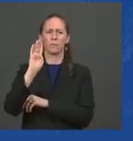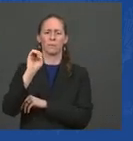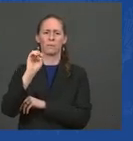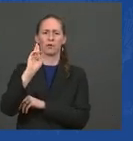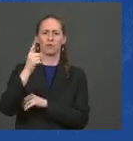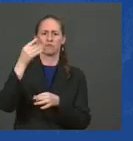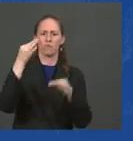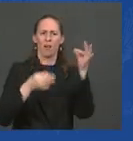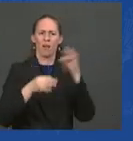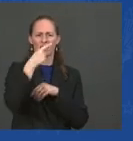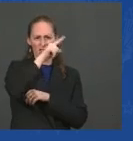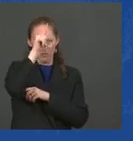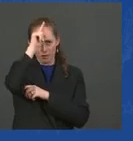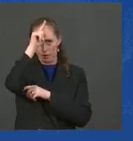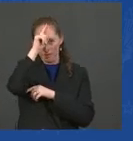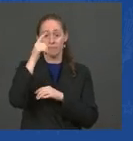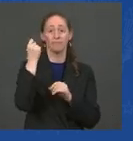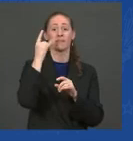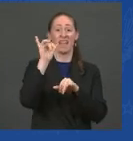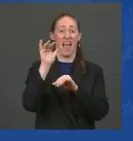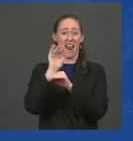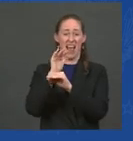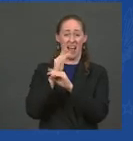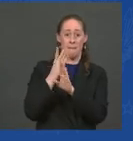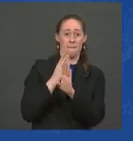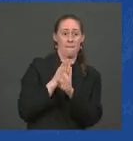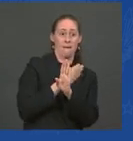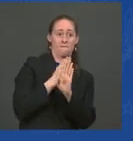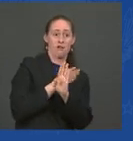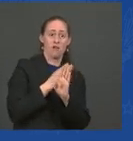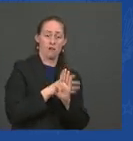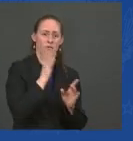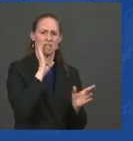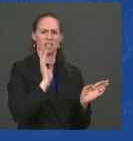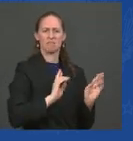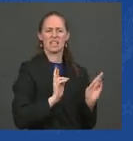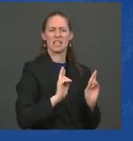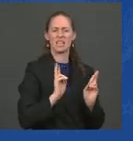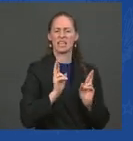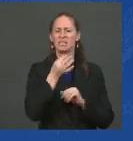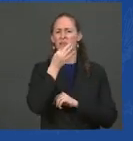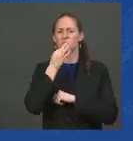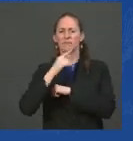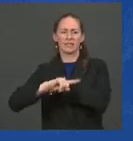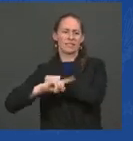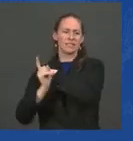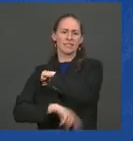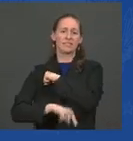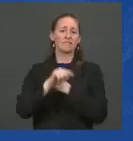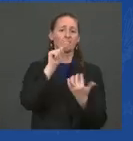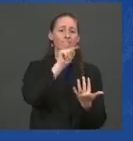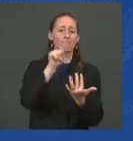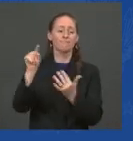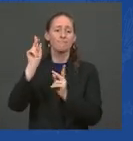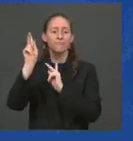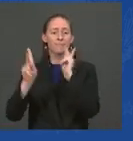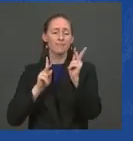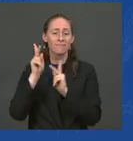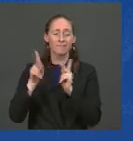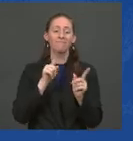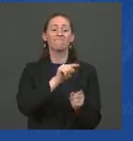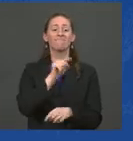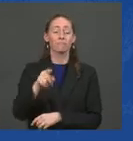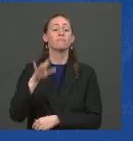four Allied nations, the United States, Great Britain, France, and the Soviet Union, had concluded only 2 weeks earlier on October